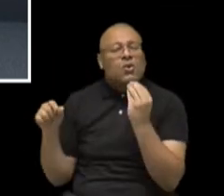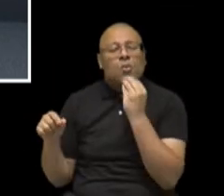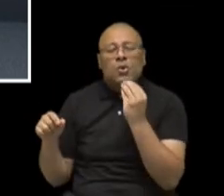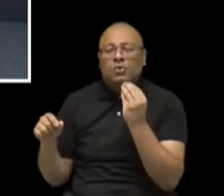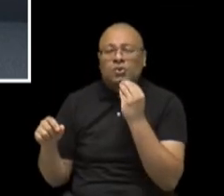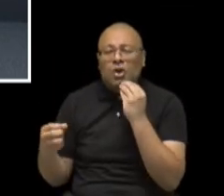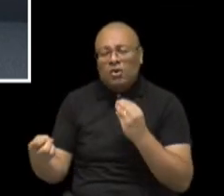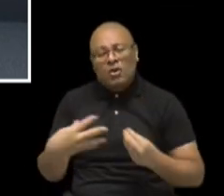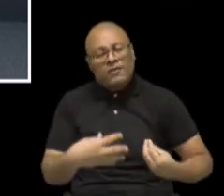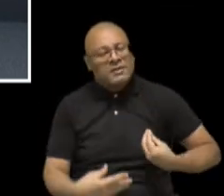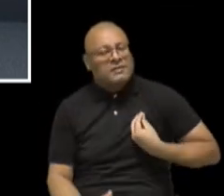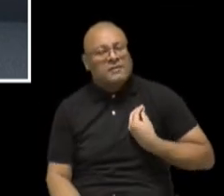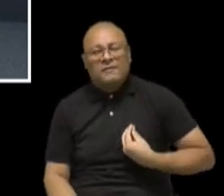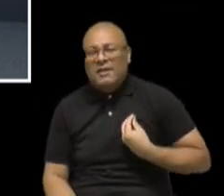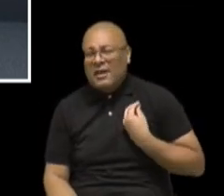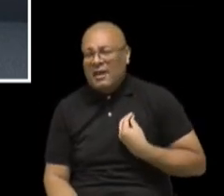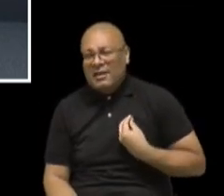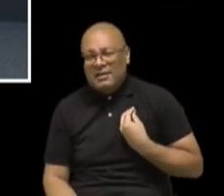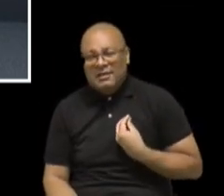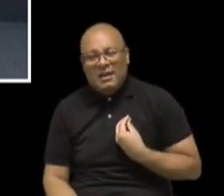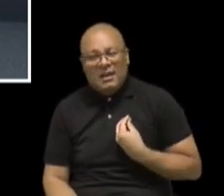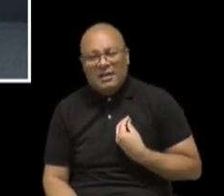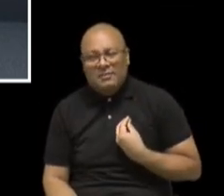life to both